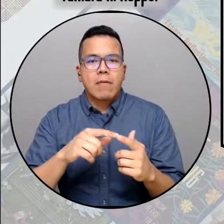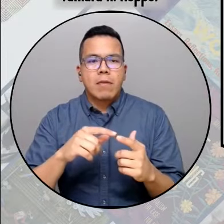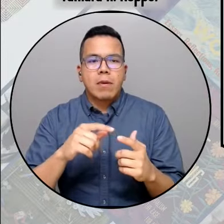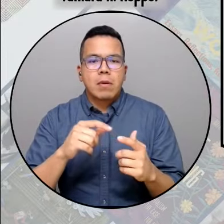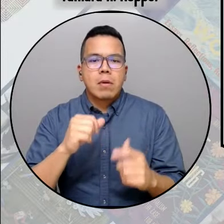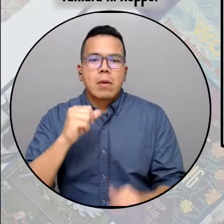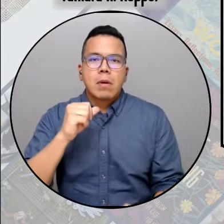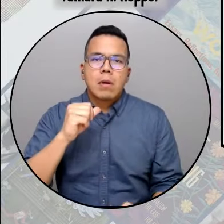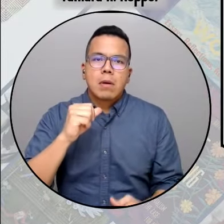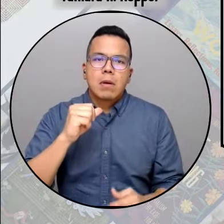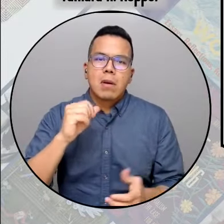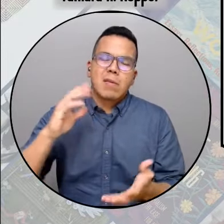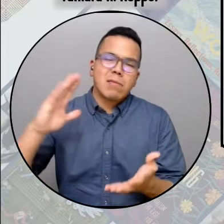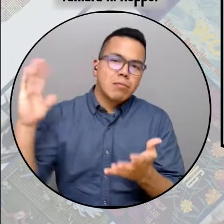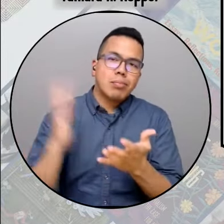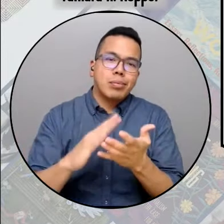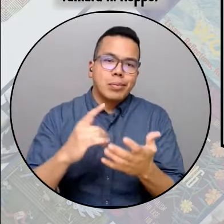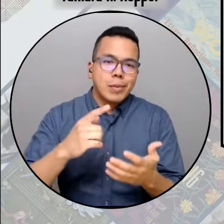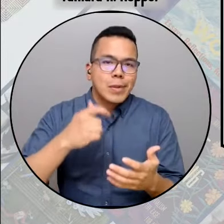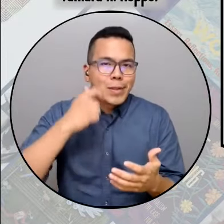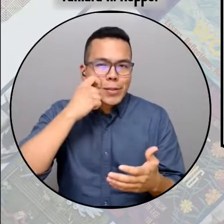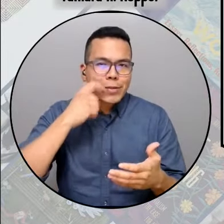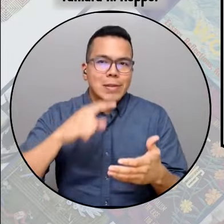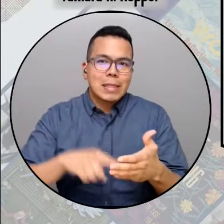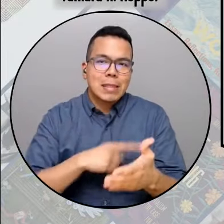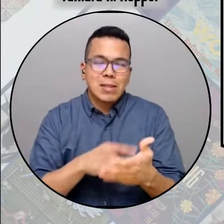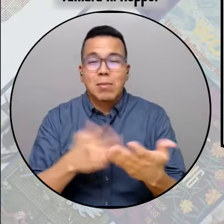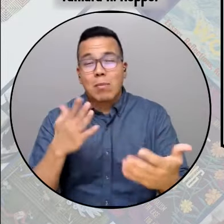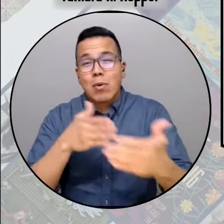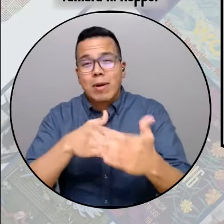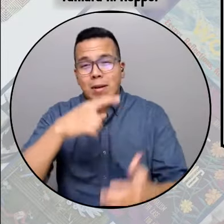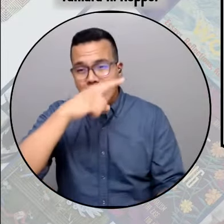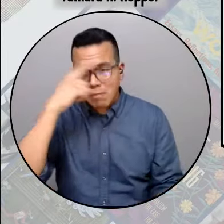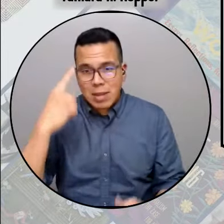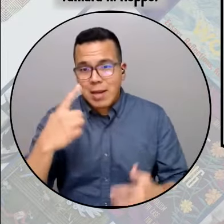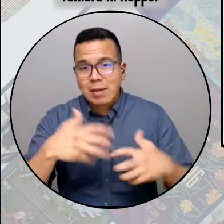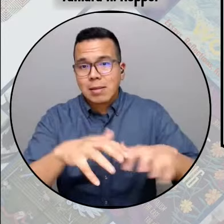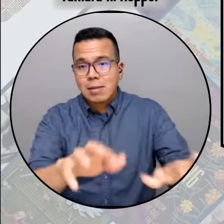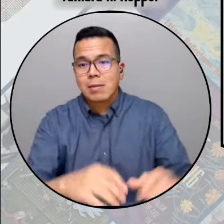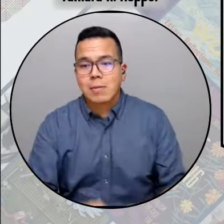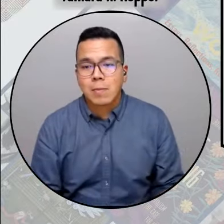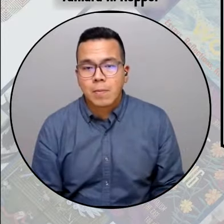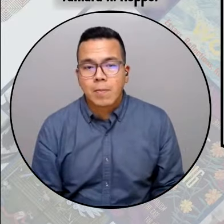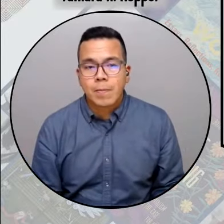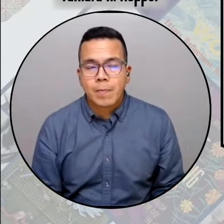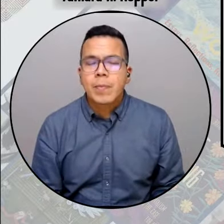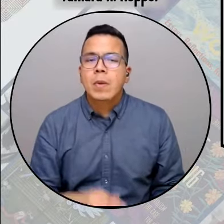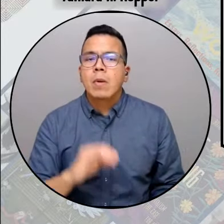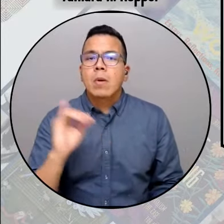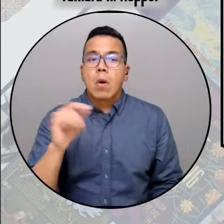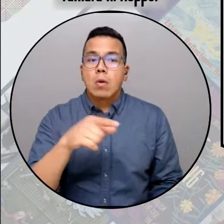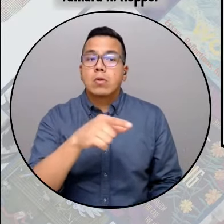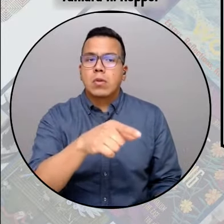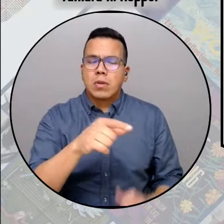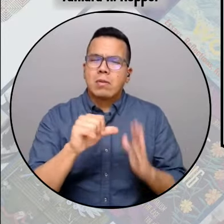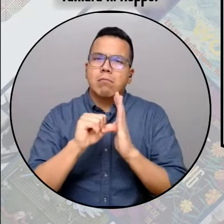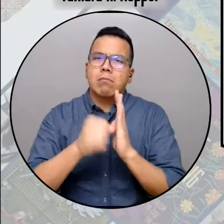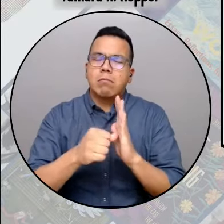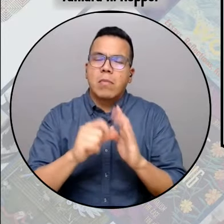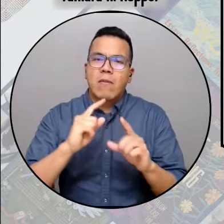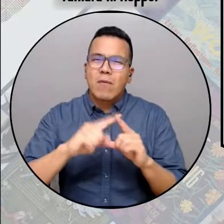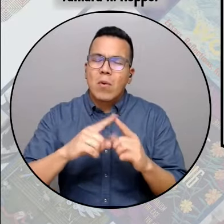contribute a chapter to this book, and it will feature a lot of books thinking about anti-Blackness and immigration enforcement on a global level,